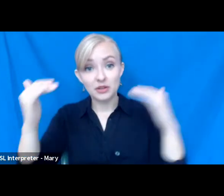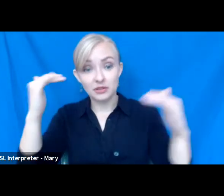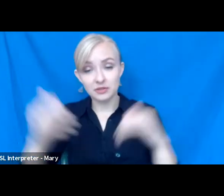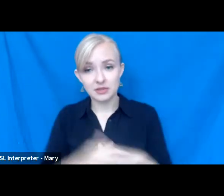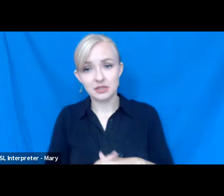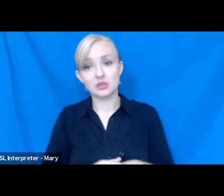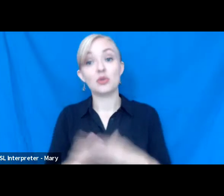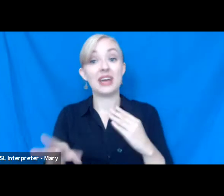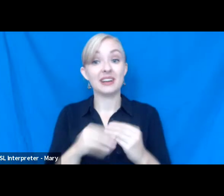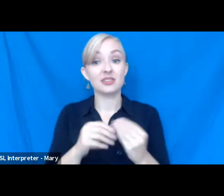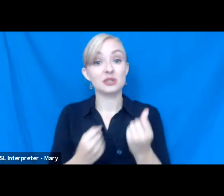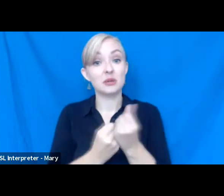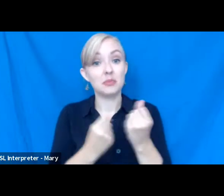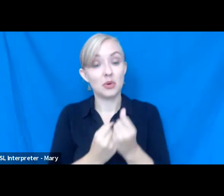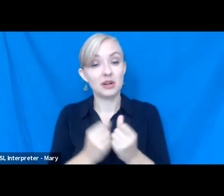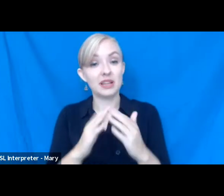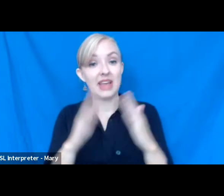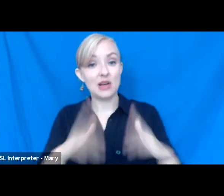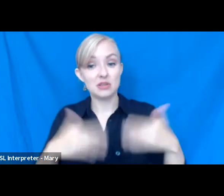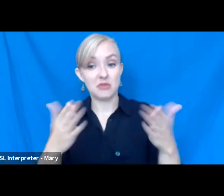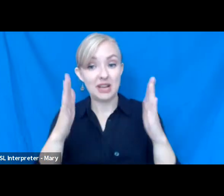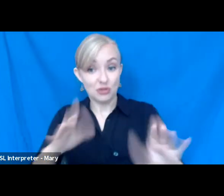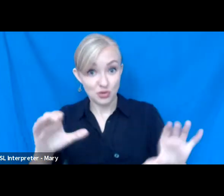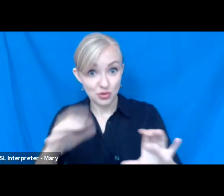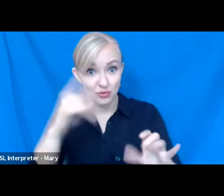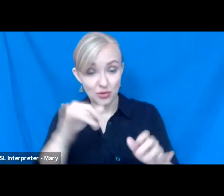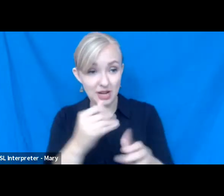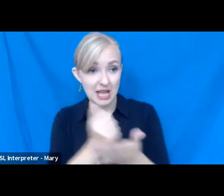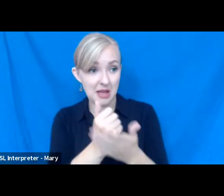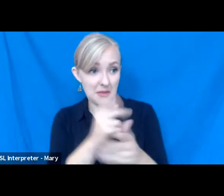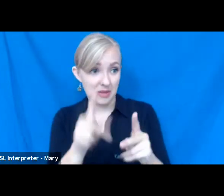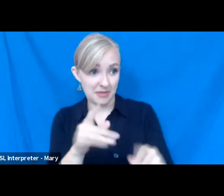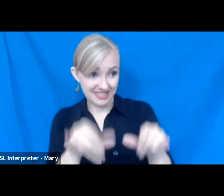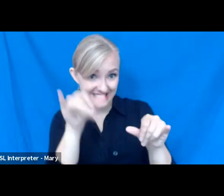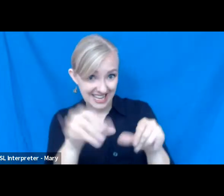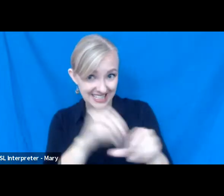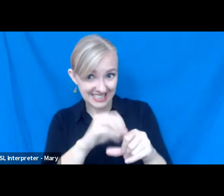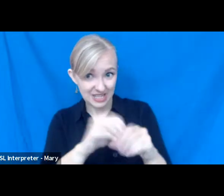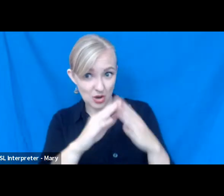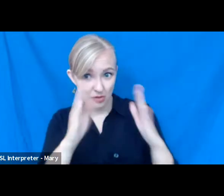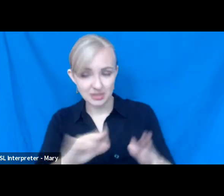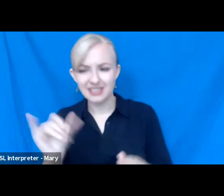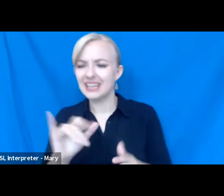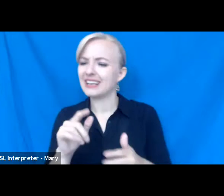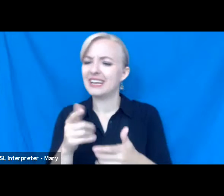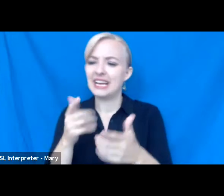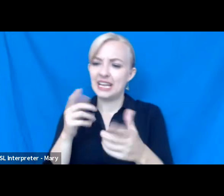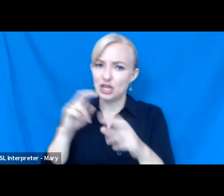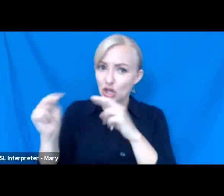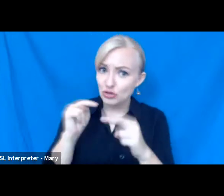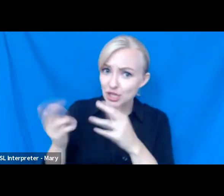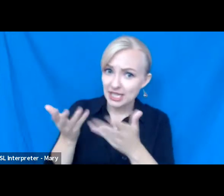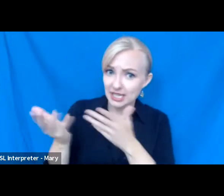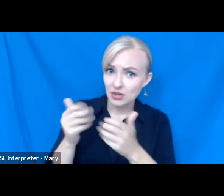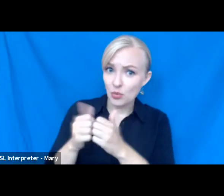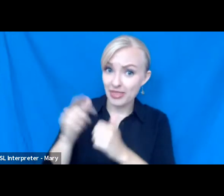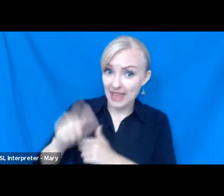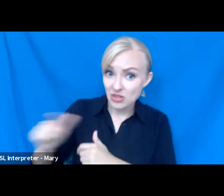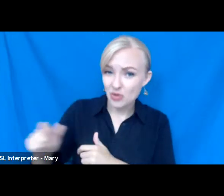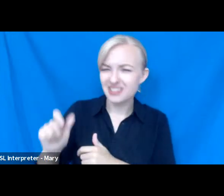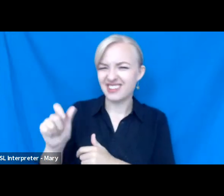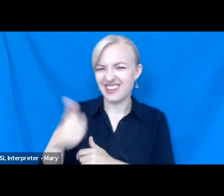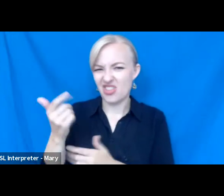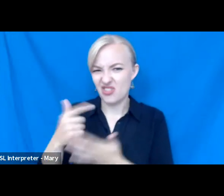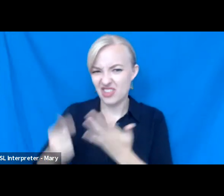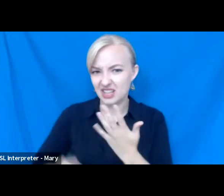housing providers do to help people stay housed, including negotiating with landlords and other measures,